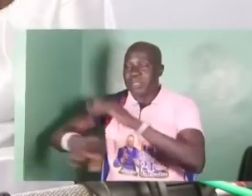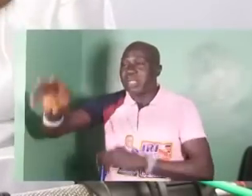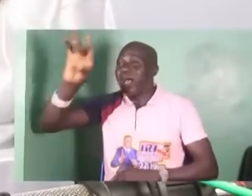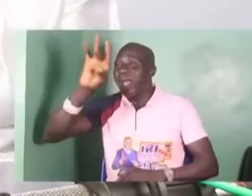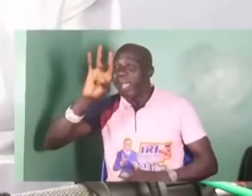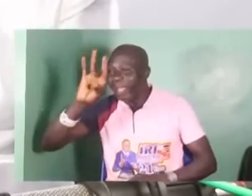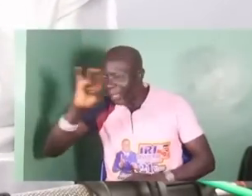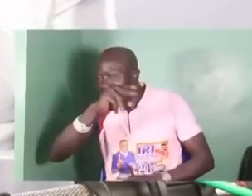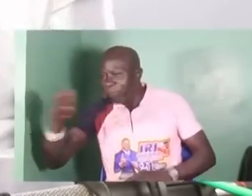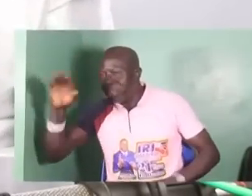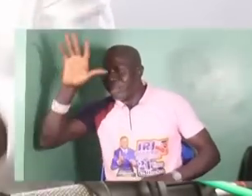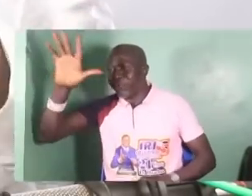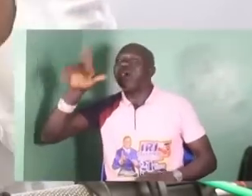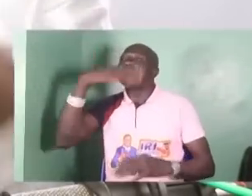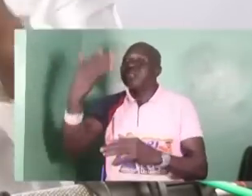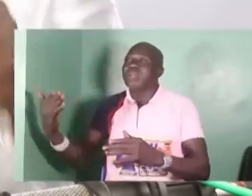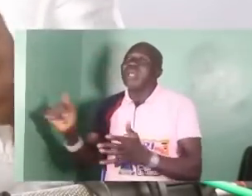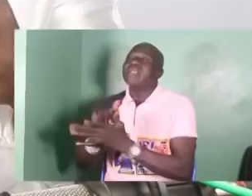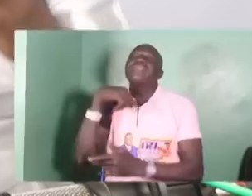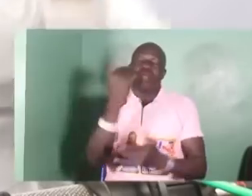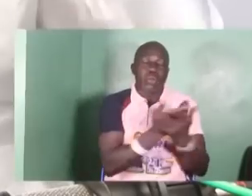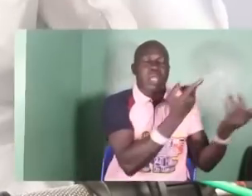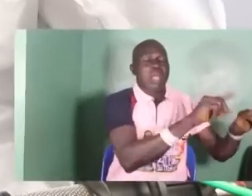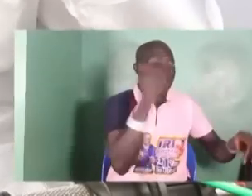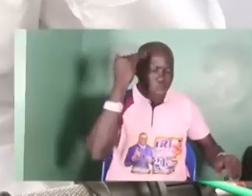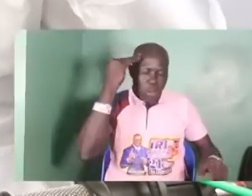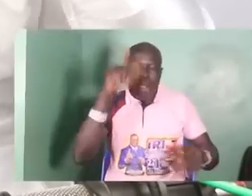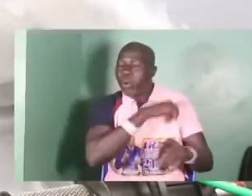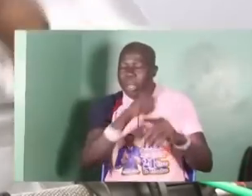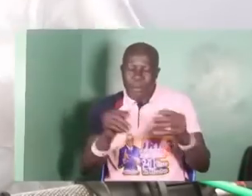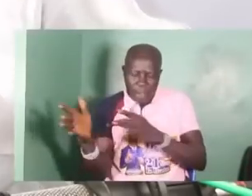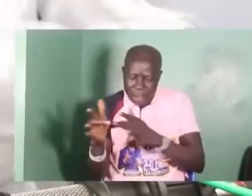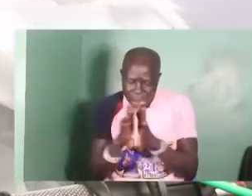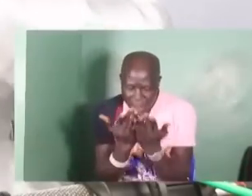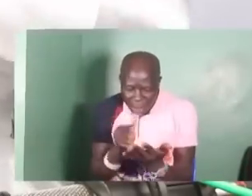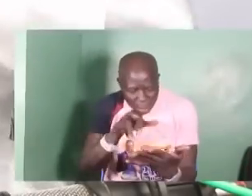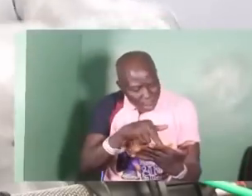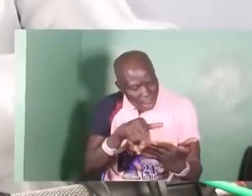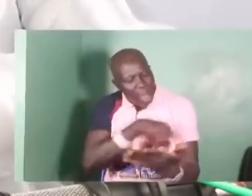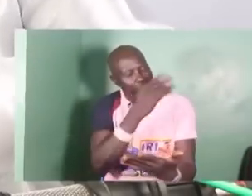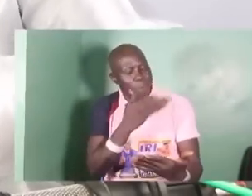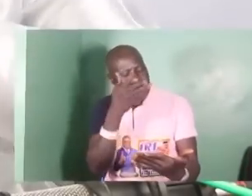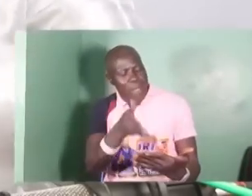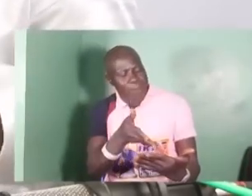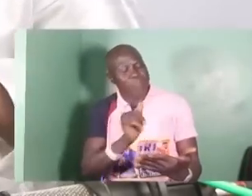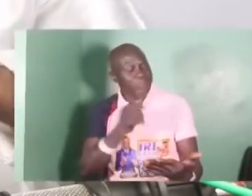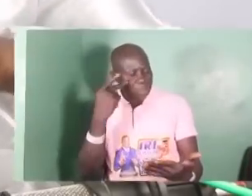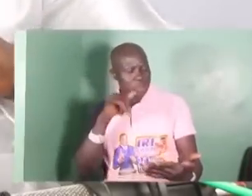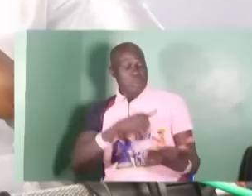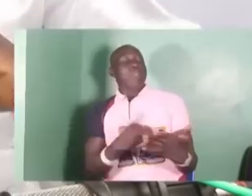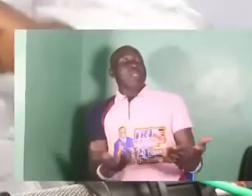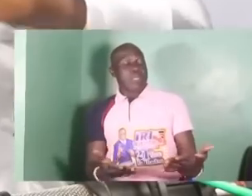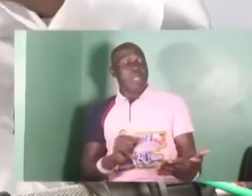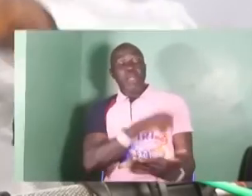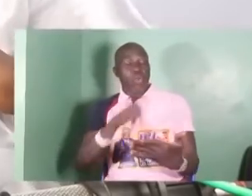the unstoppable God. Oh, it will be powerful. Agidigbe agbalejo. Agidigbe will see the vision. Get ready. Woni mo. Deliver